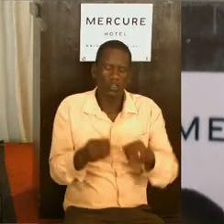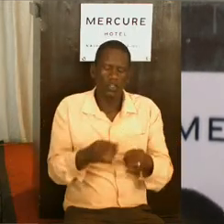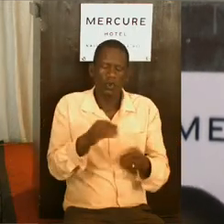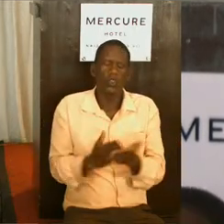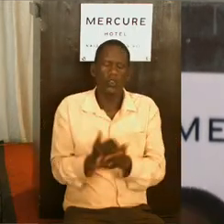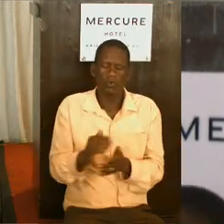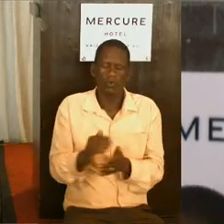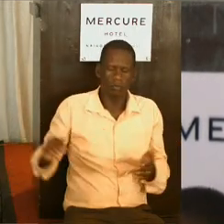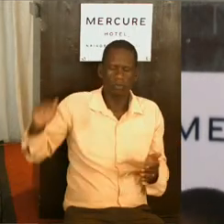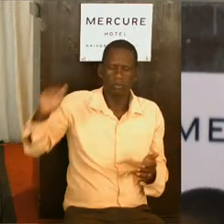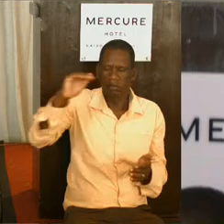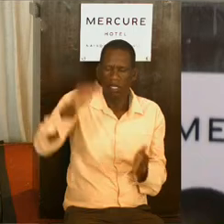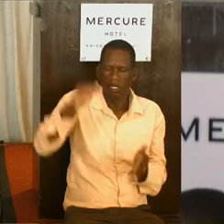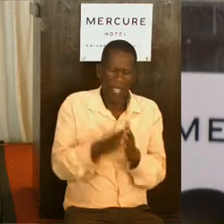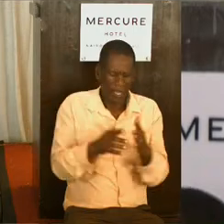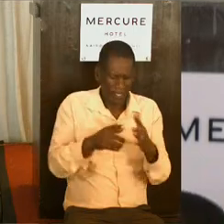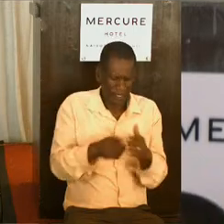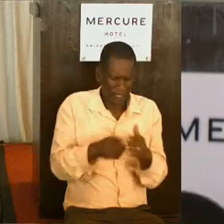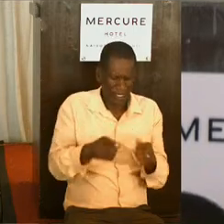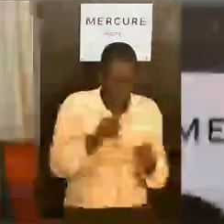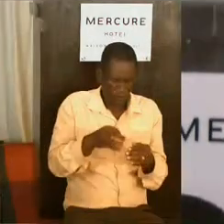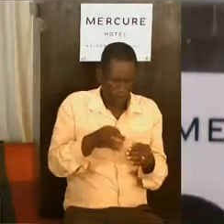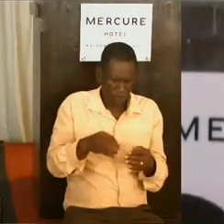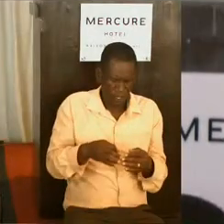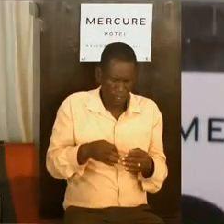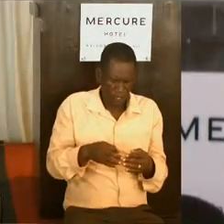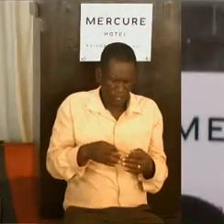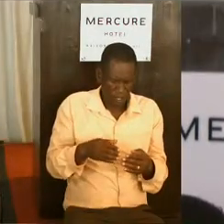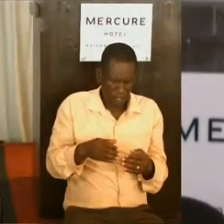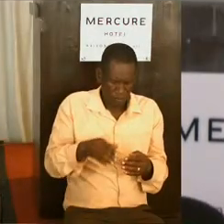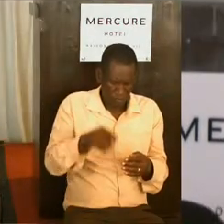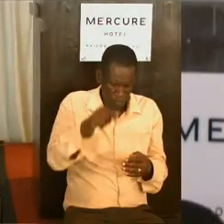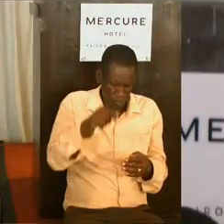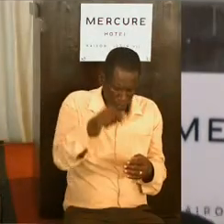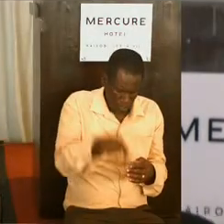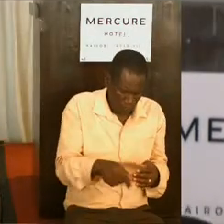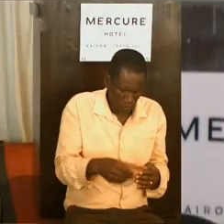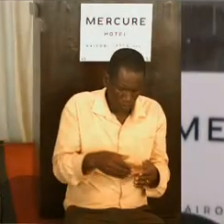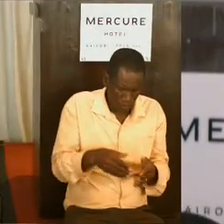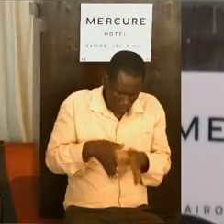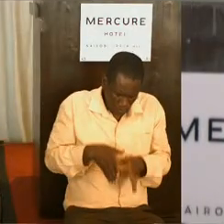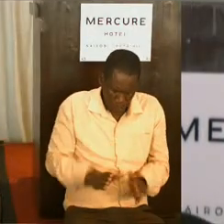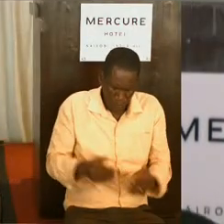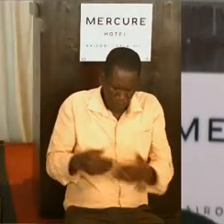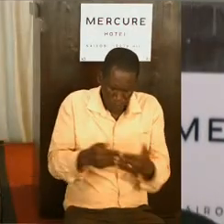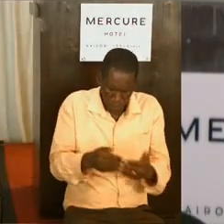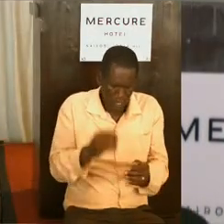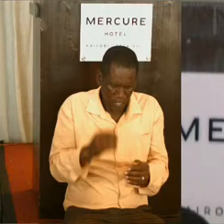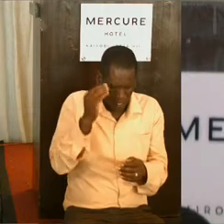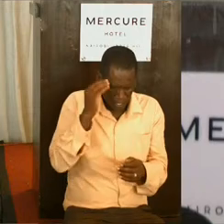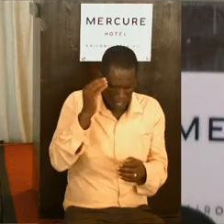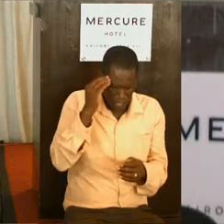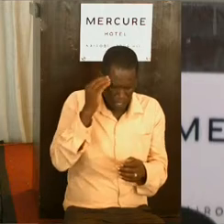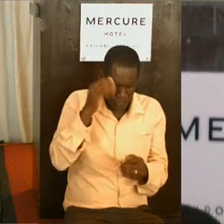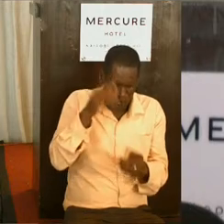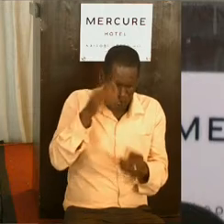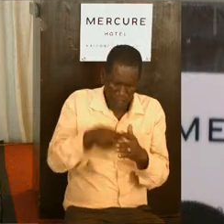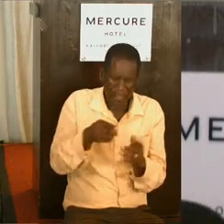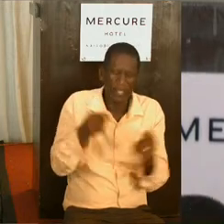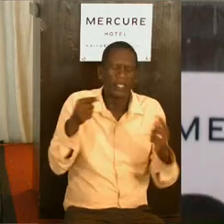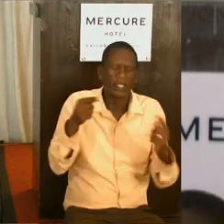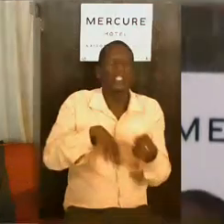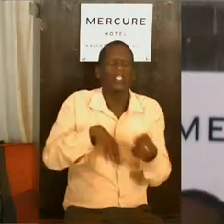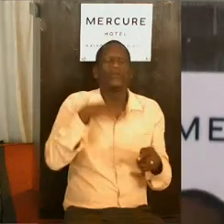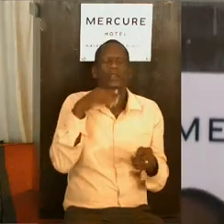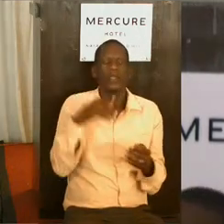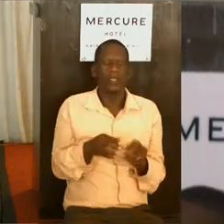the adulthood it starts from starts from the crib to the Grave so um